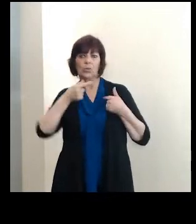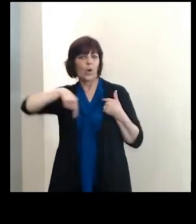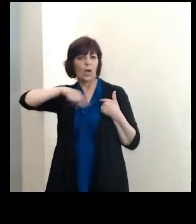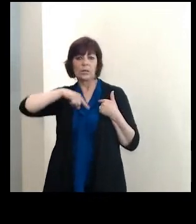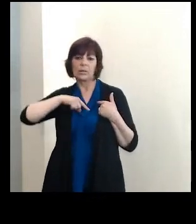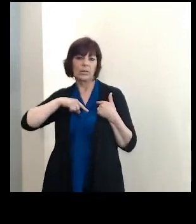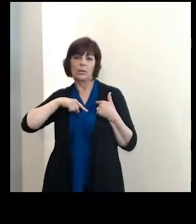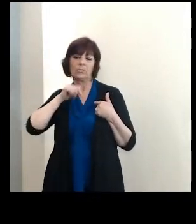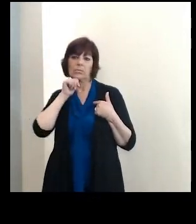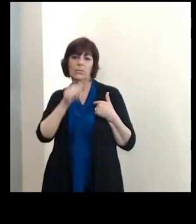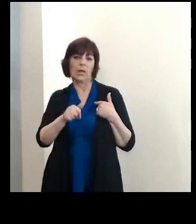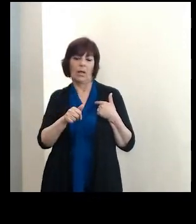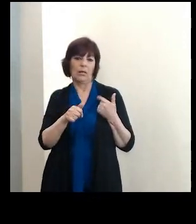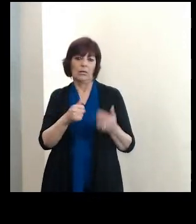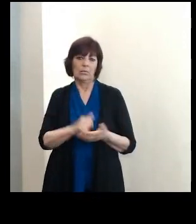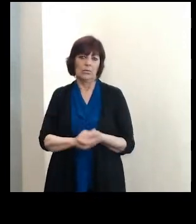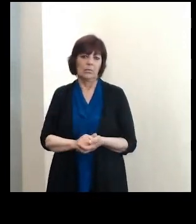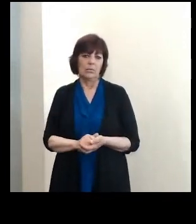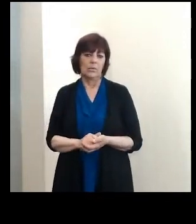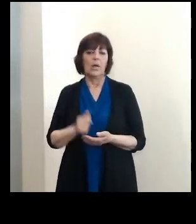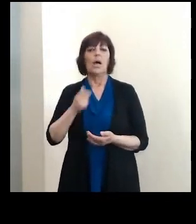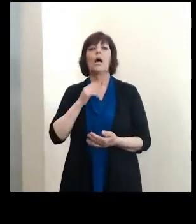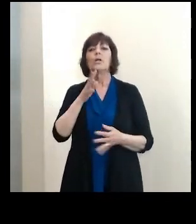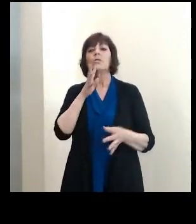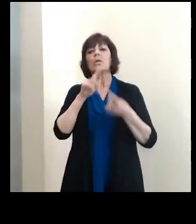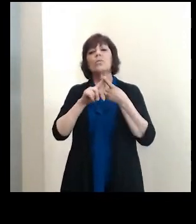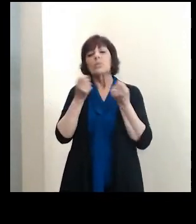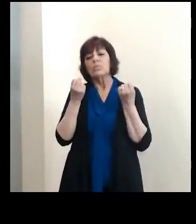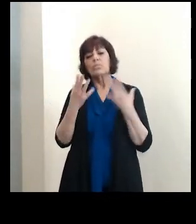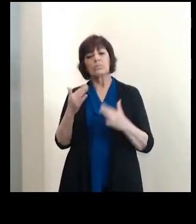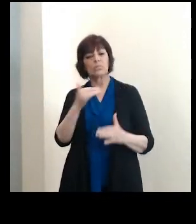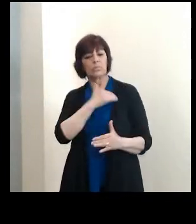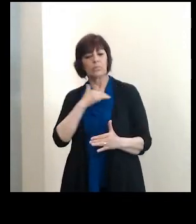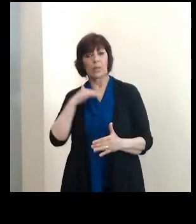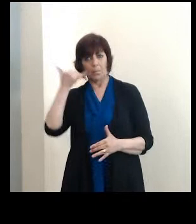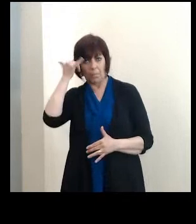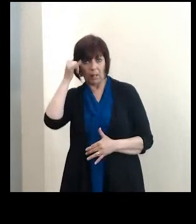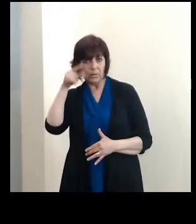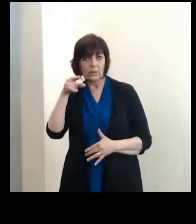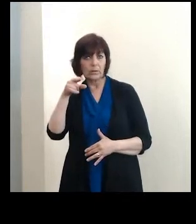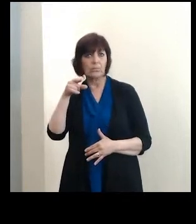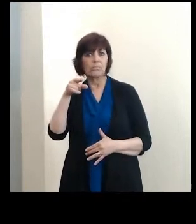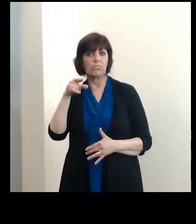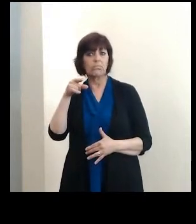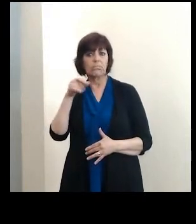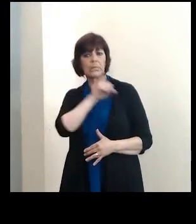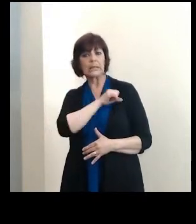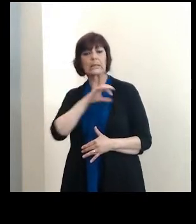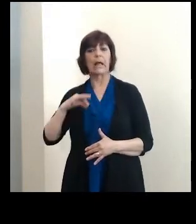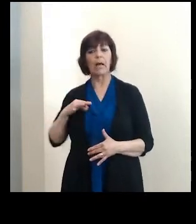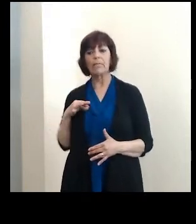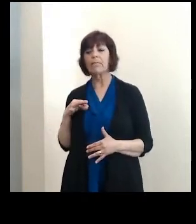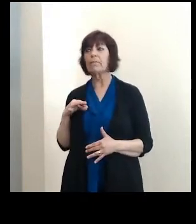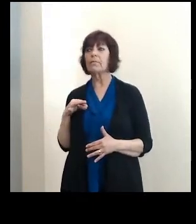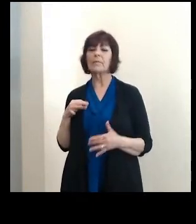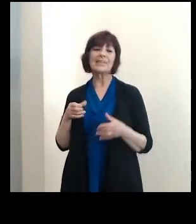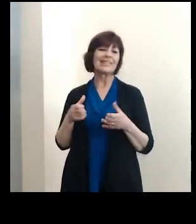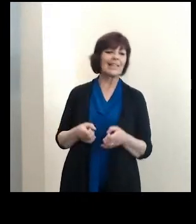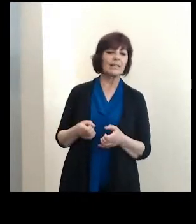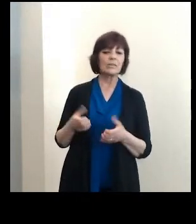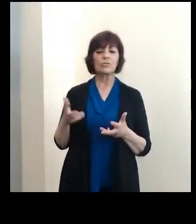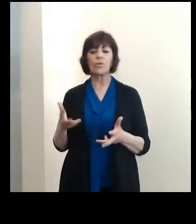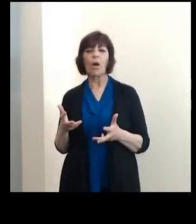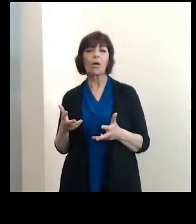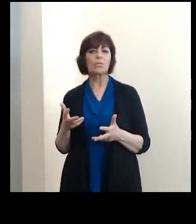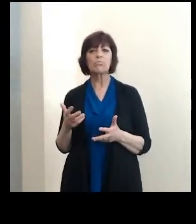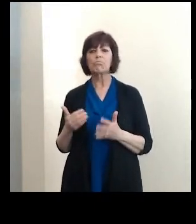So there's been, I talk with a number of members of the Bill staff, either talking or texting a few